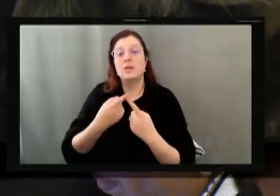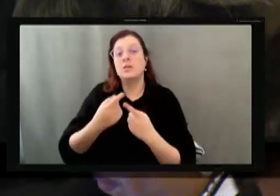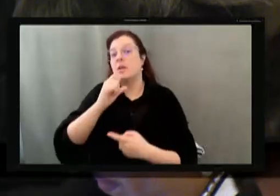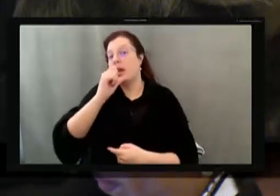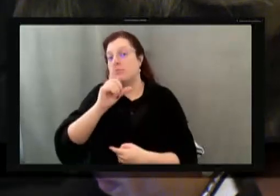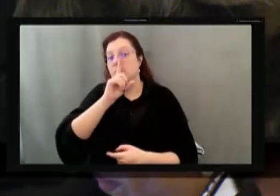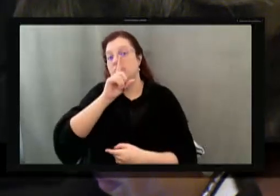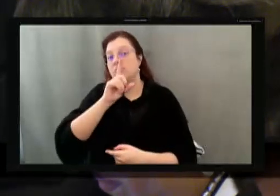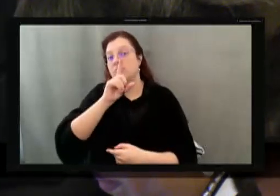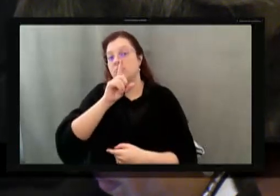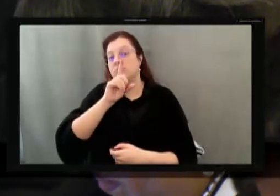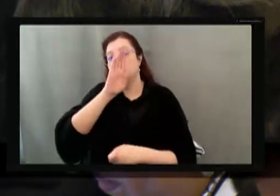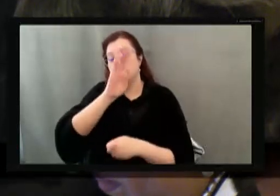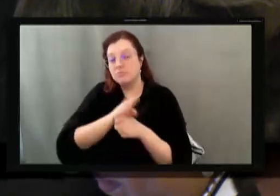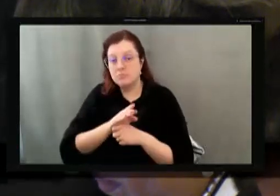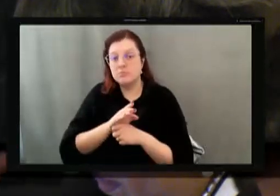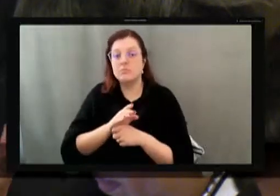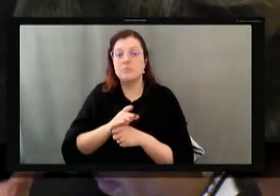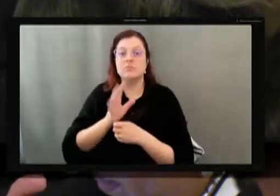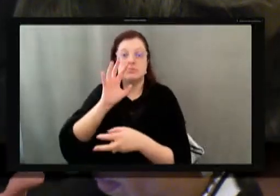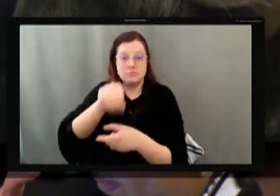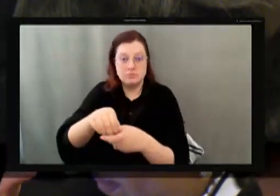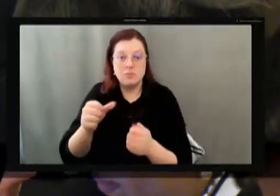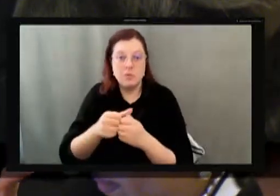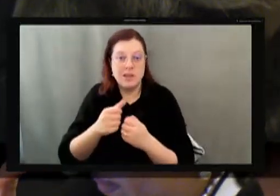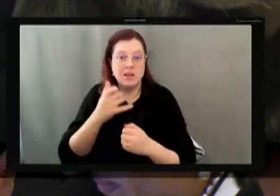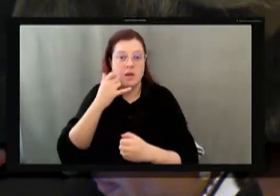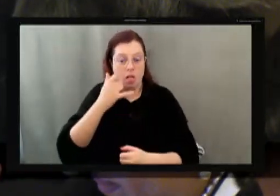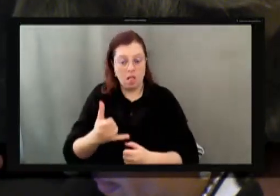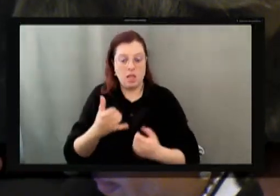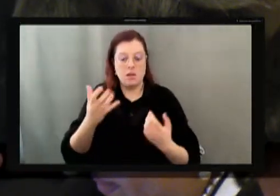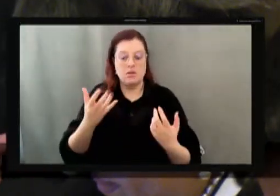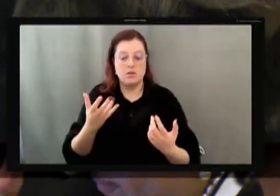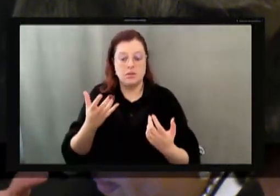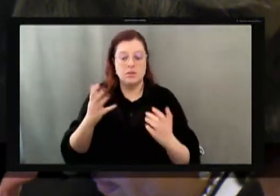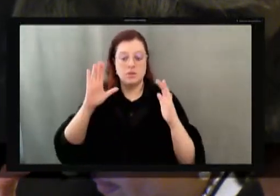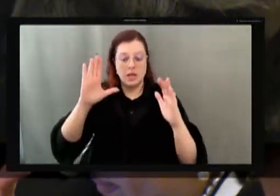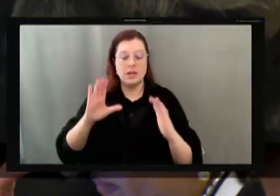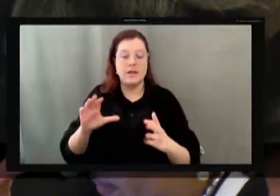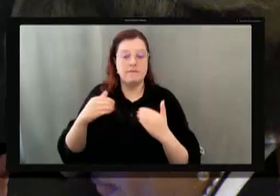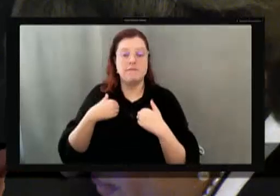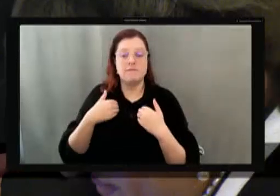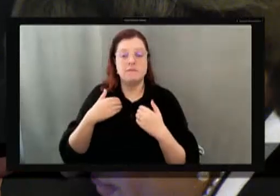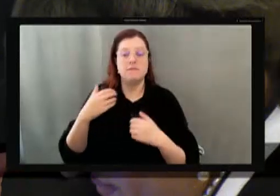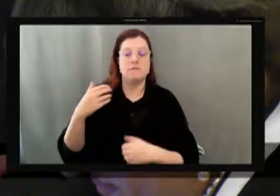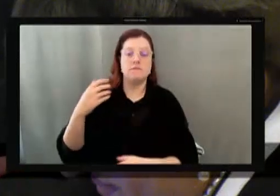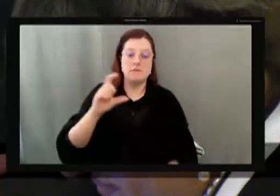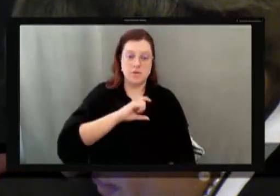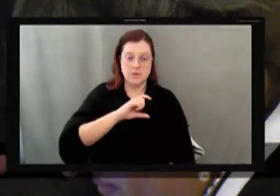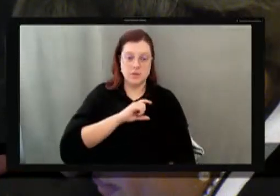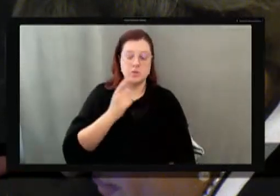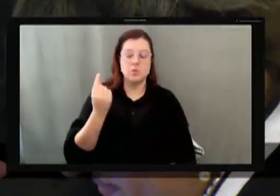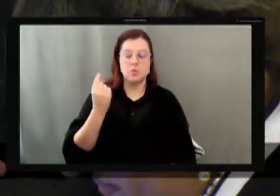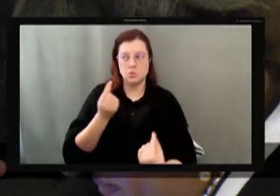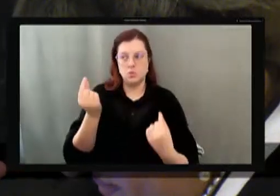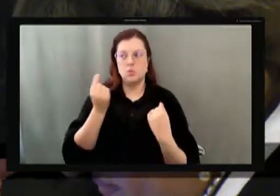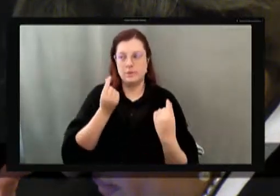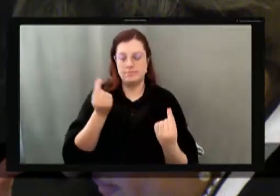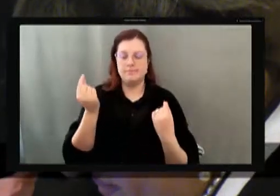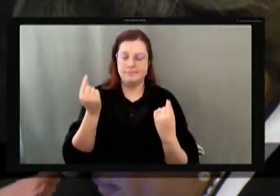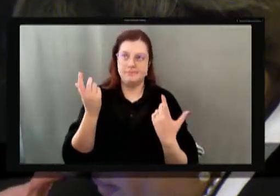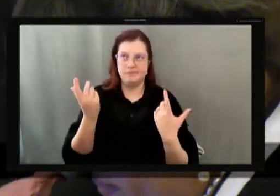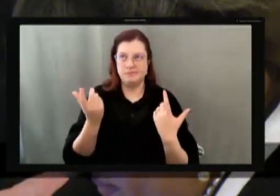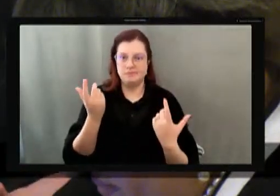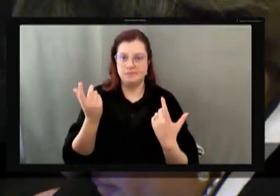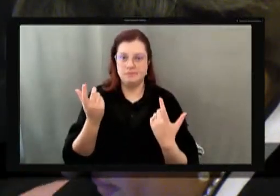on a call, it would be great to have officers doing, you know,